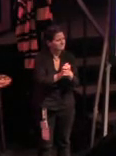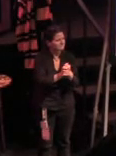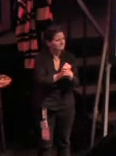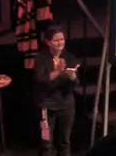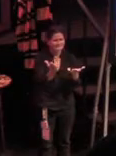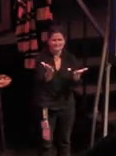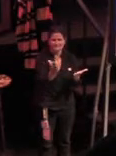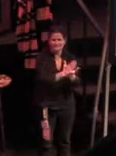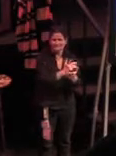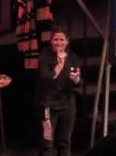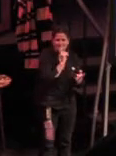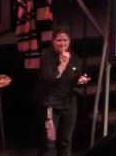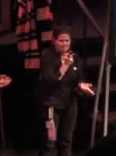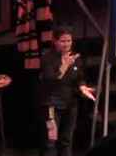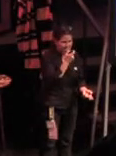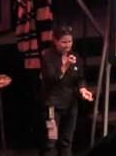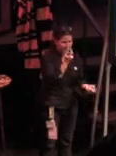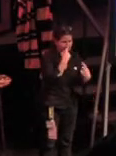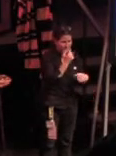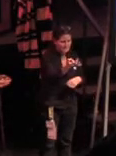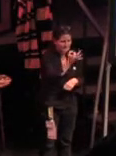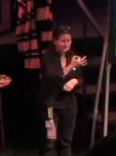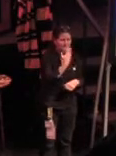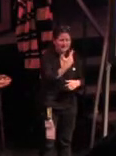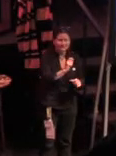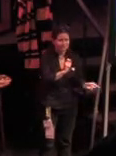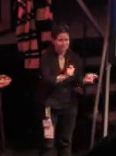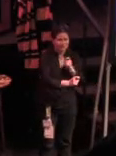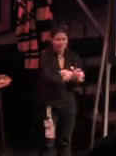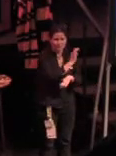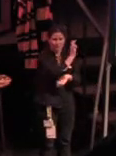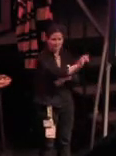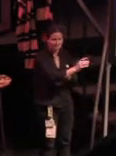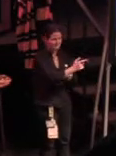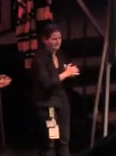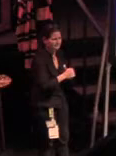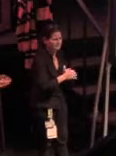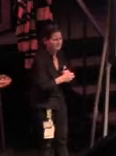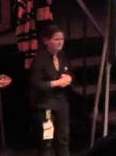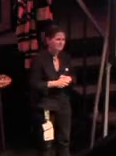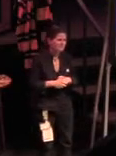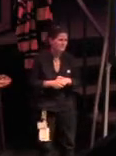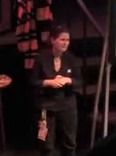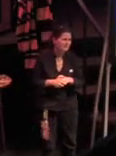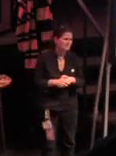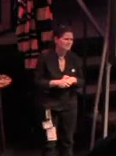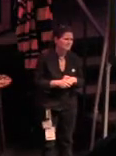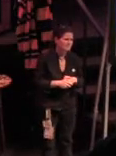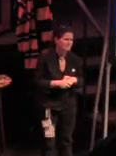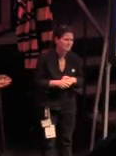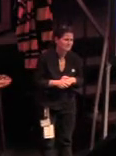I understand that. Could you reframe it, please? I just mean that maybe also